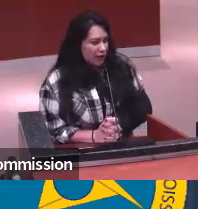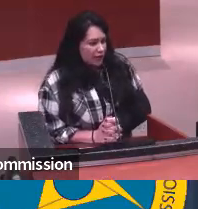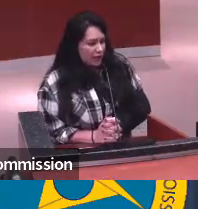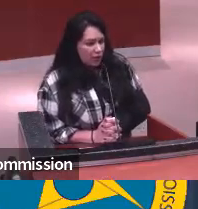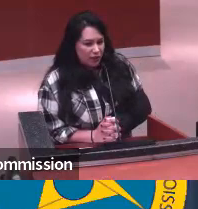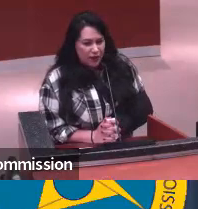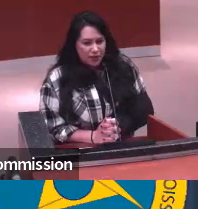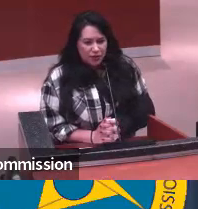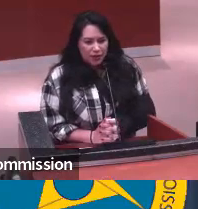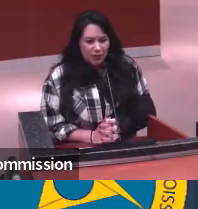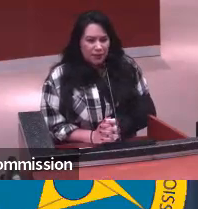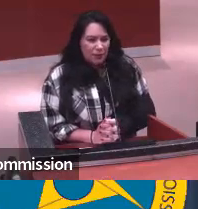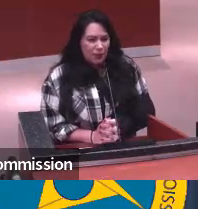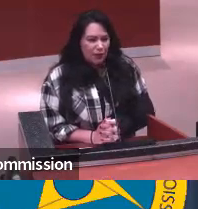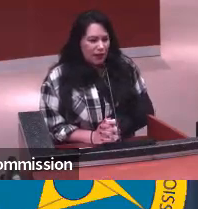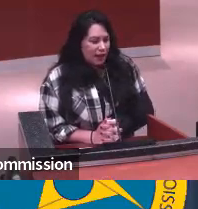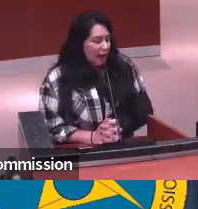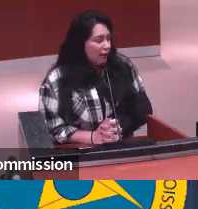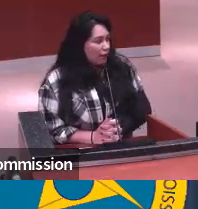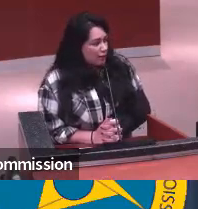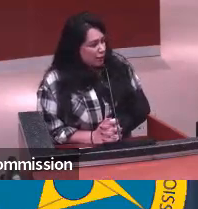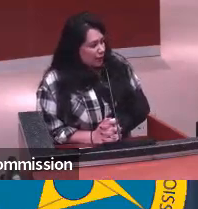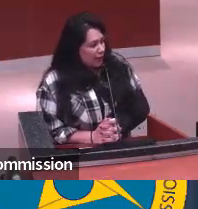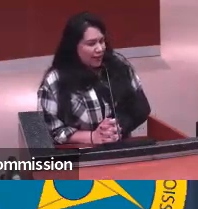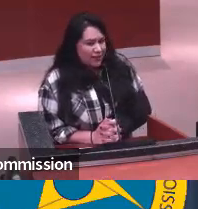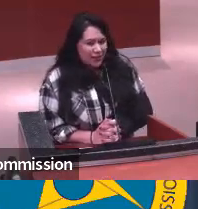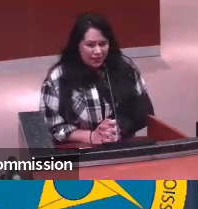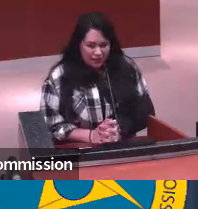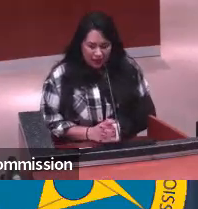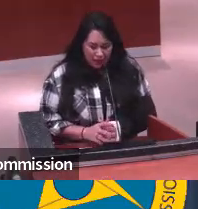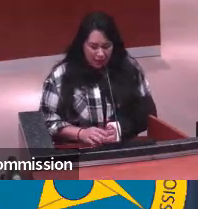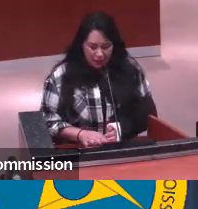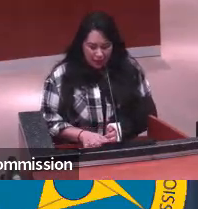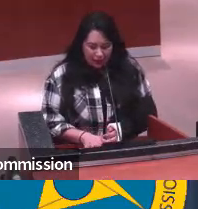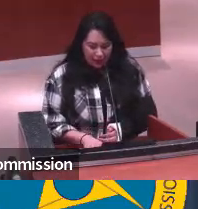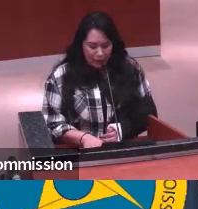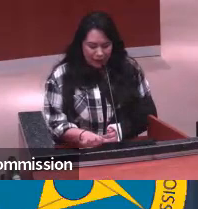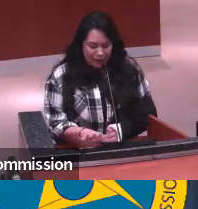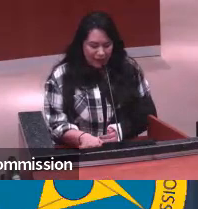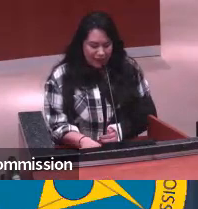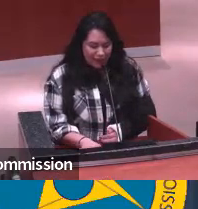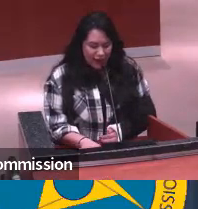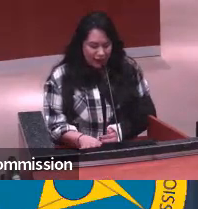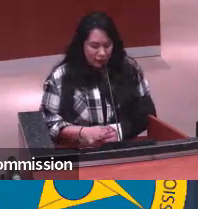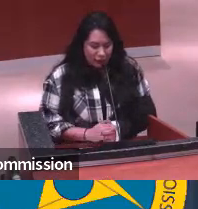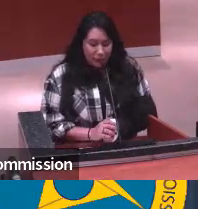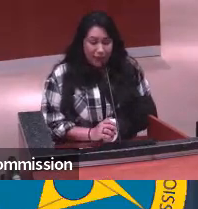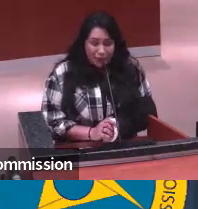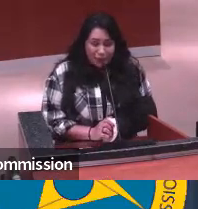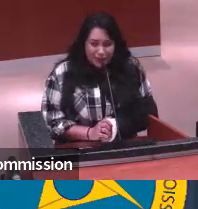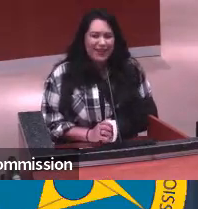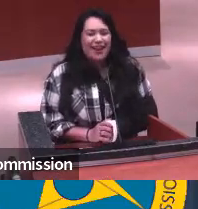serve as an Equity Advisory Committee member. I have learned so many things, and I can't help but thank the staff for